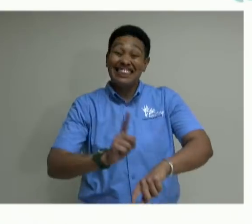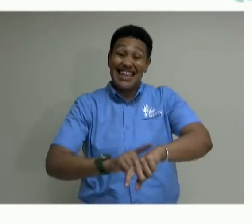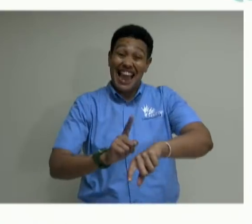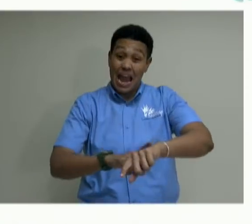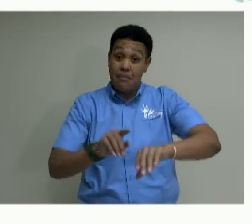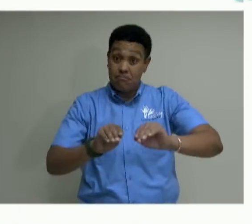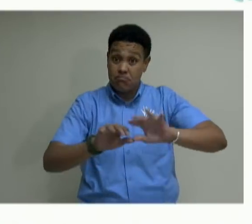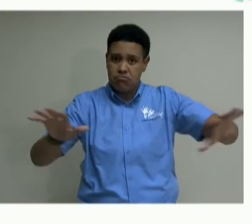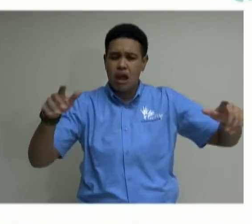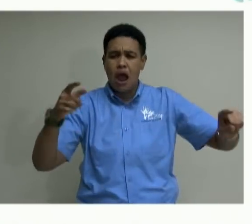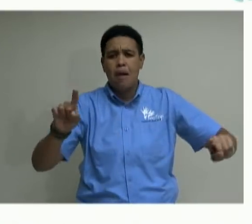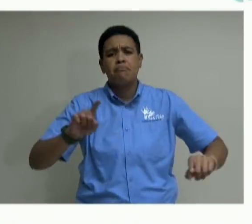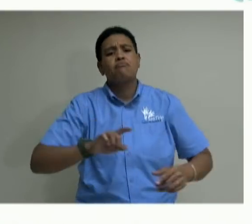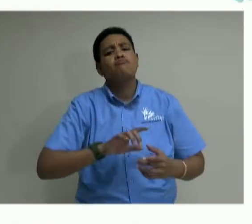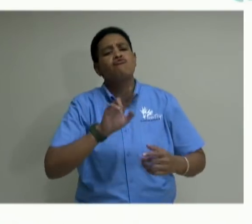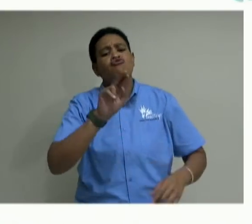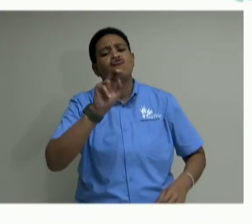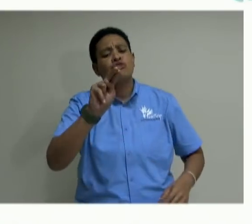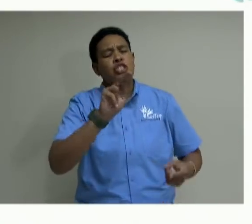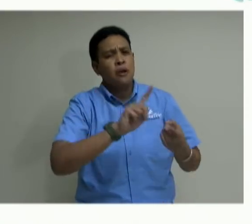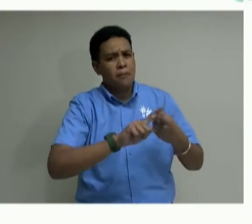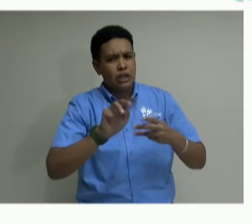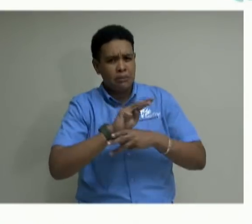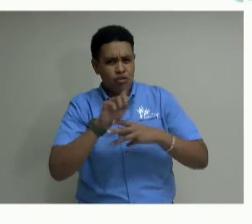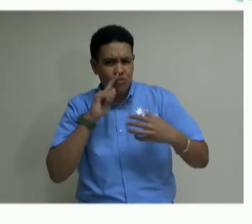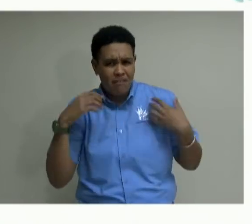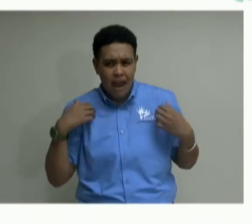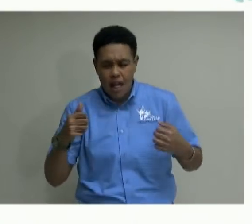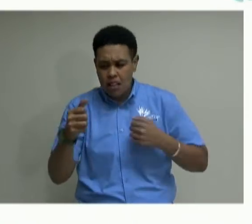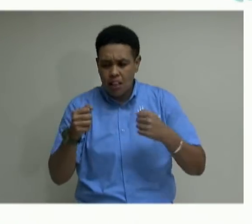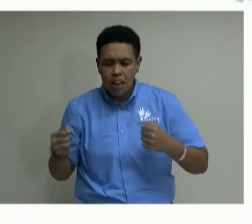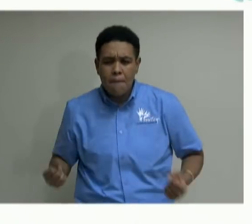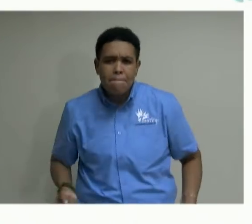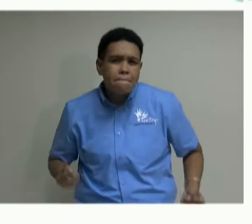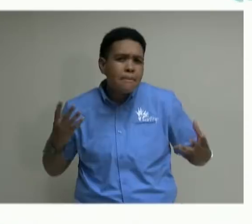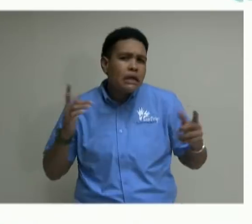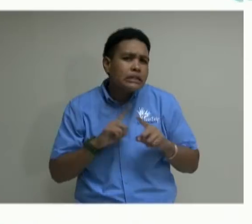along with the Ministry of Health, would have employed a number of